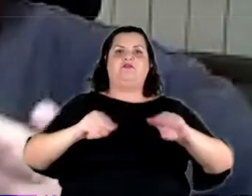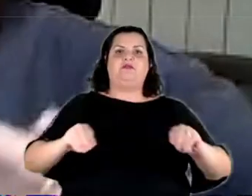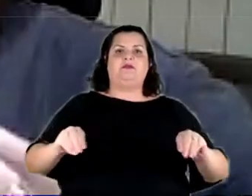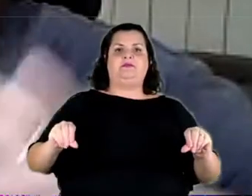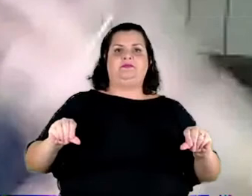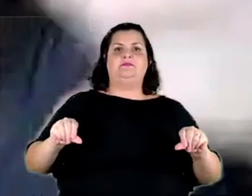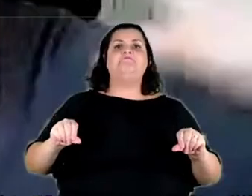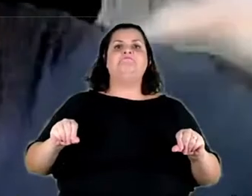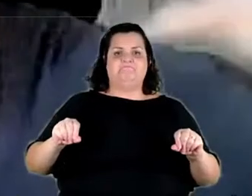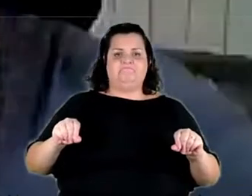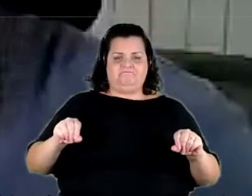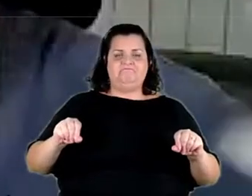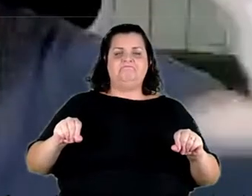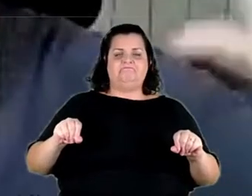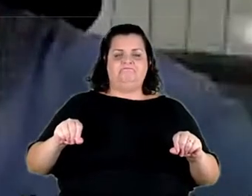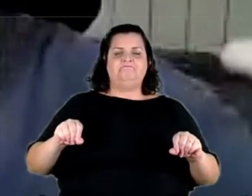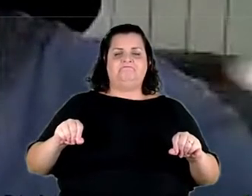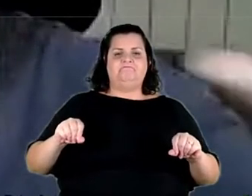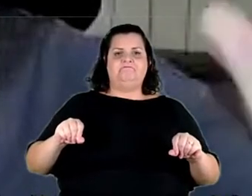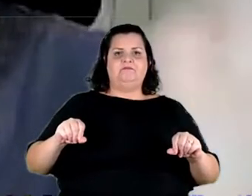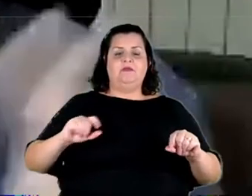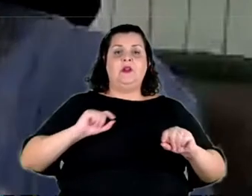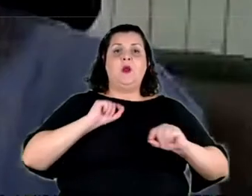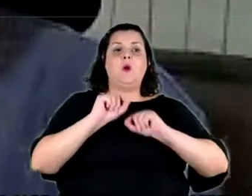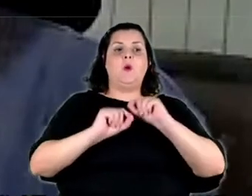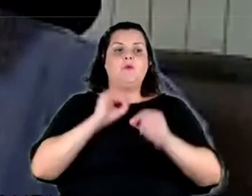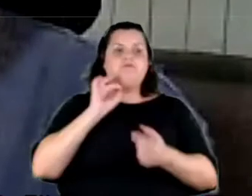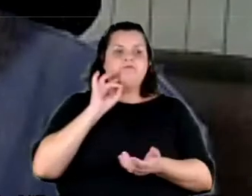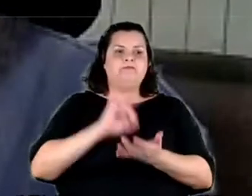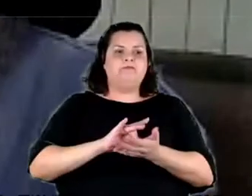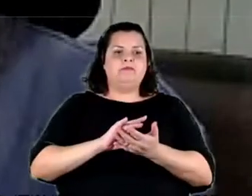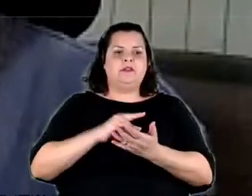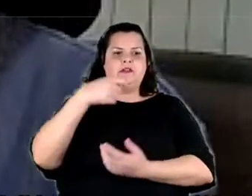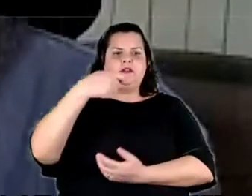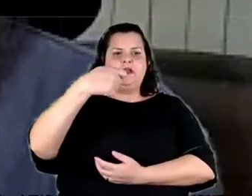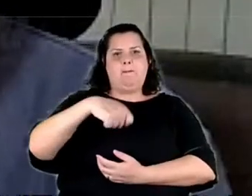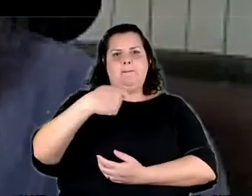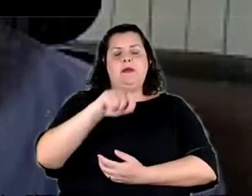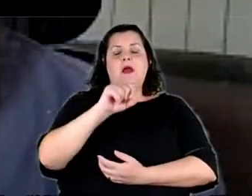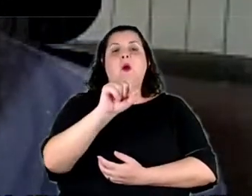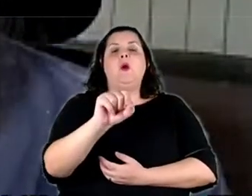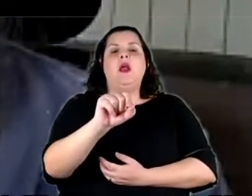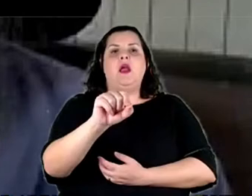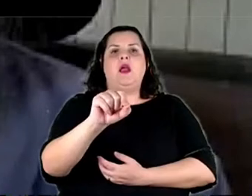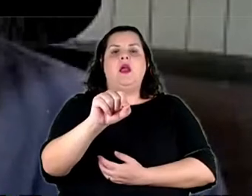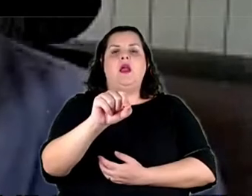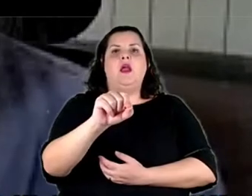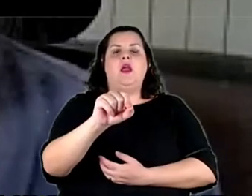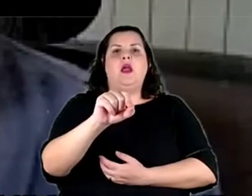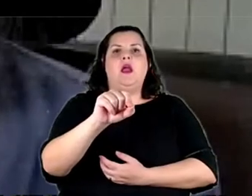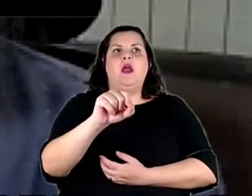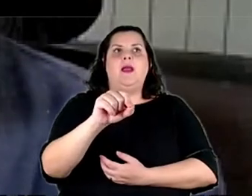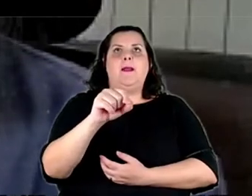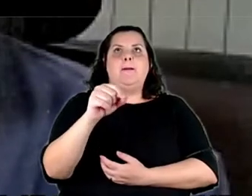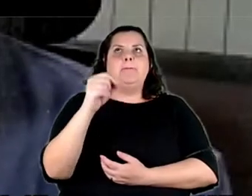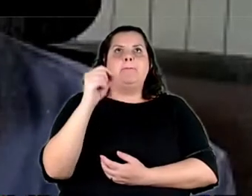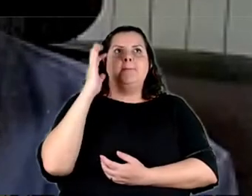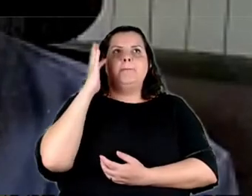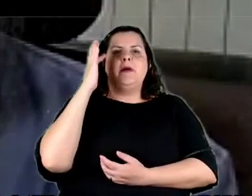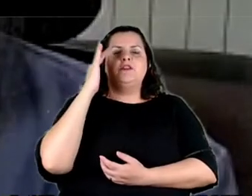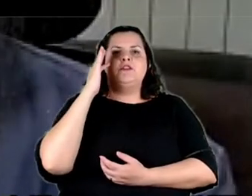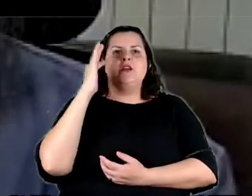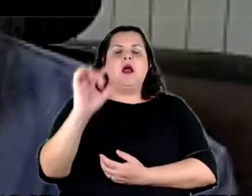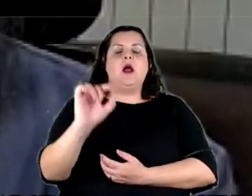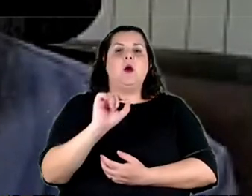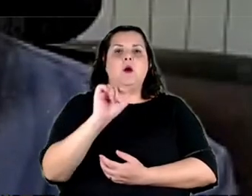think outside of the Palestinian-Israeli conflict and begin to think regionally. You